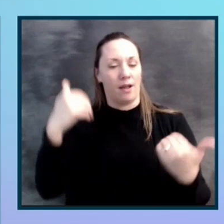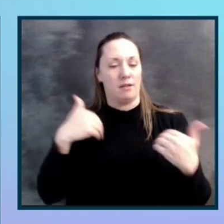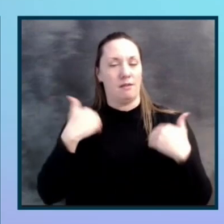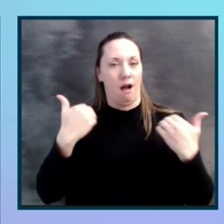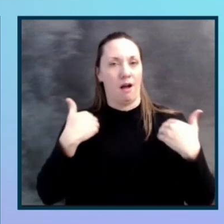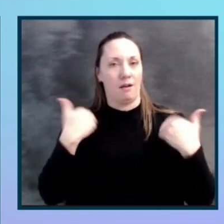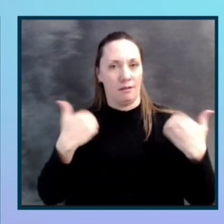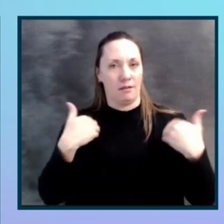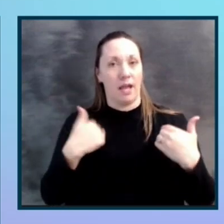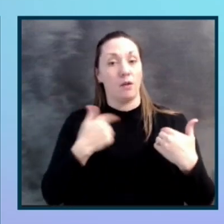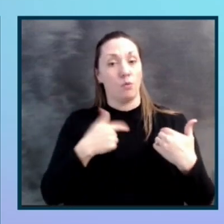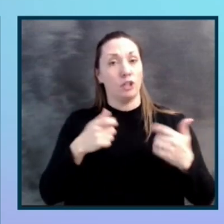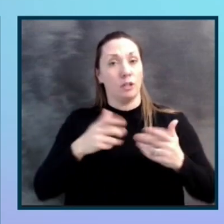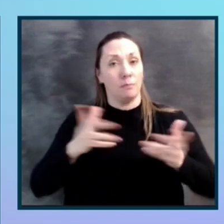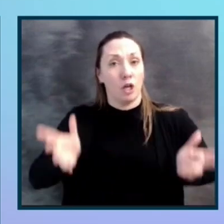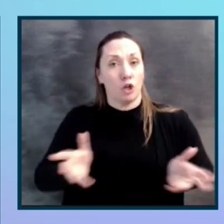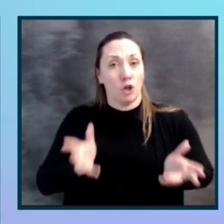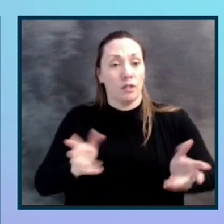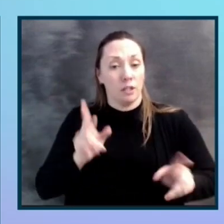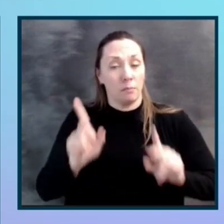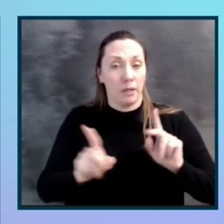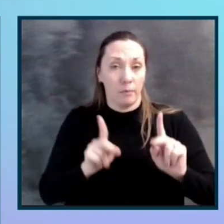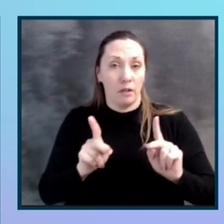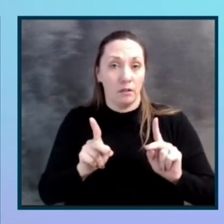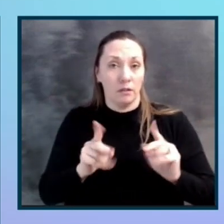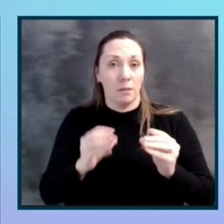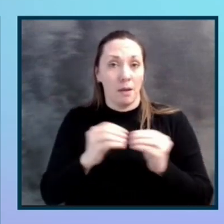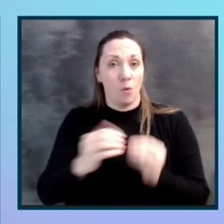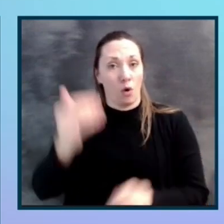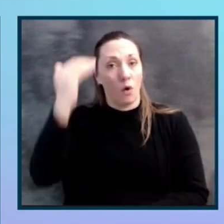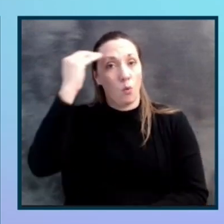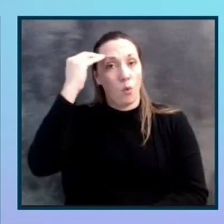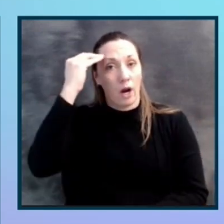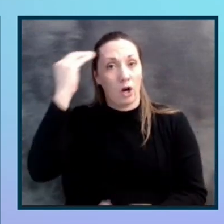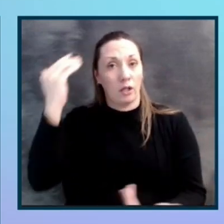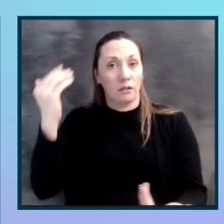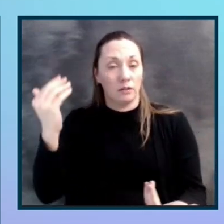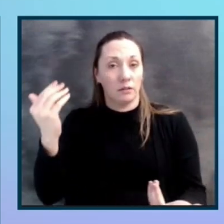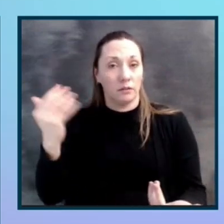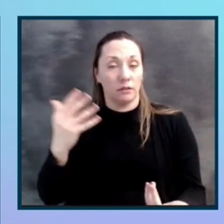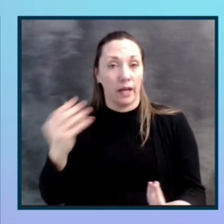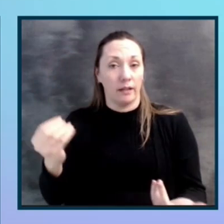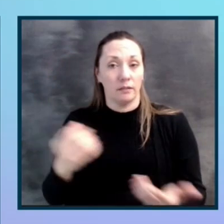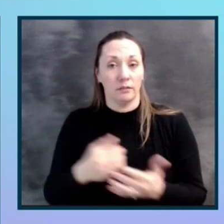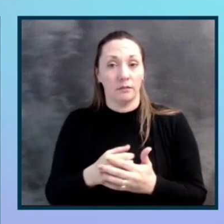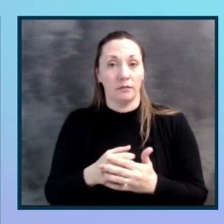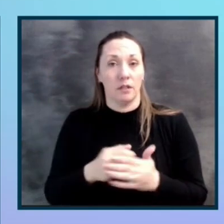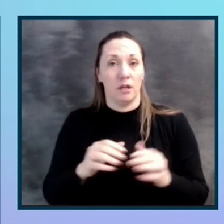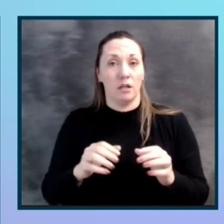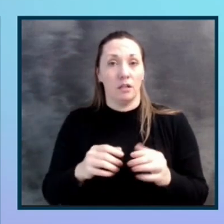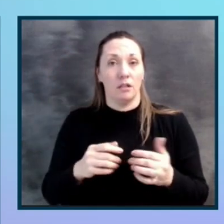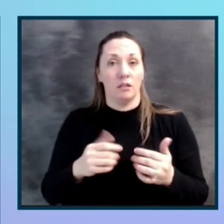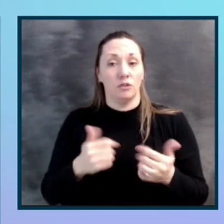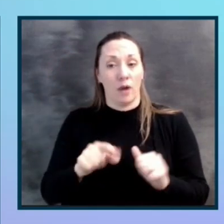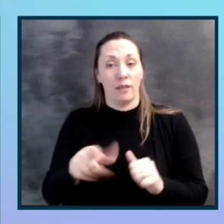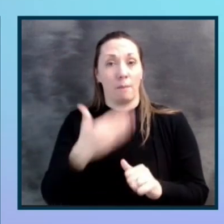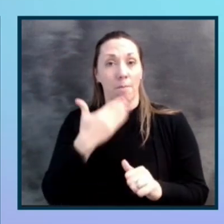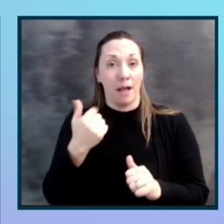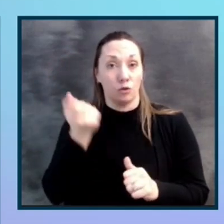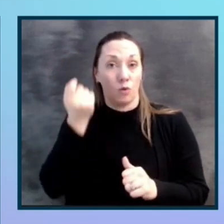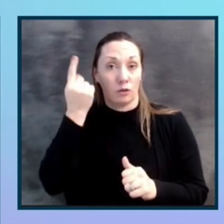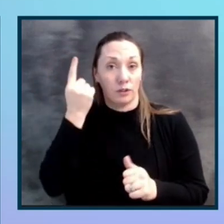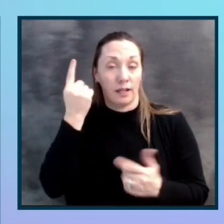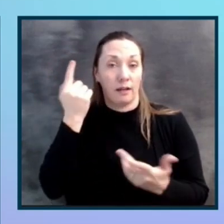should be encouraging people to be more aware and do their best, you know, to